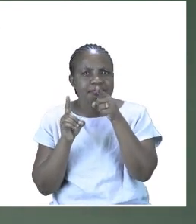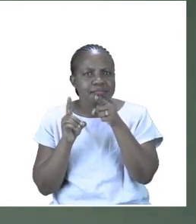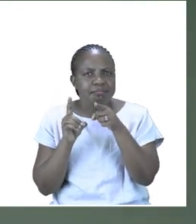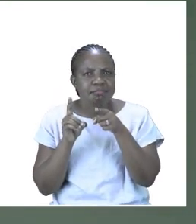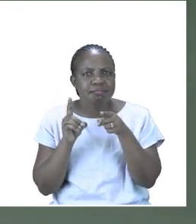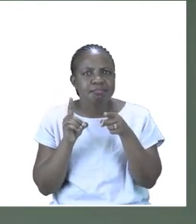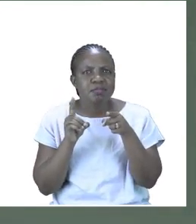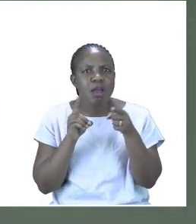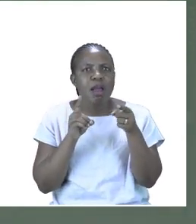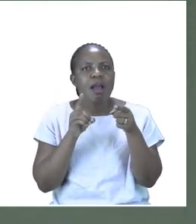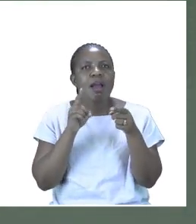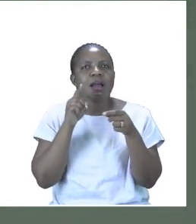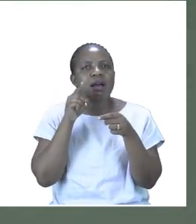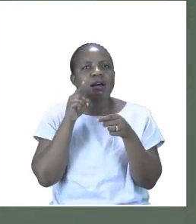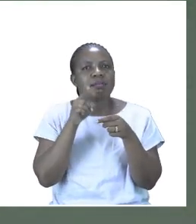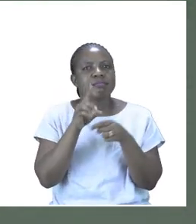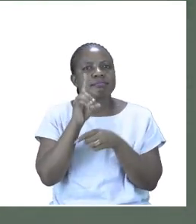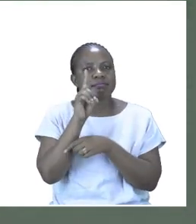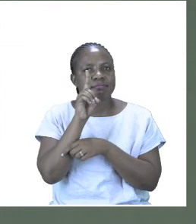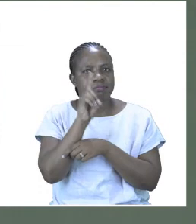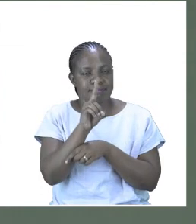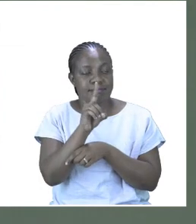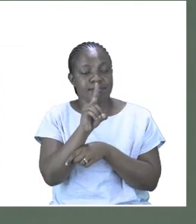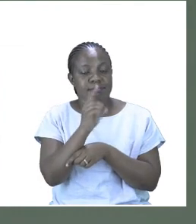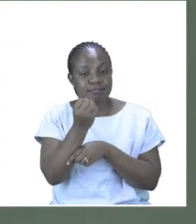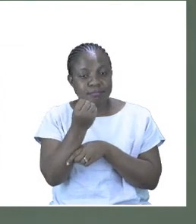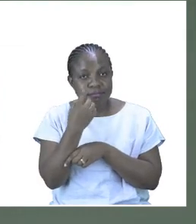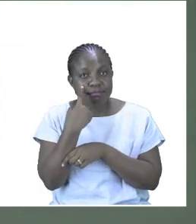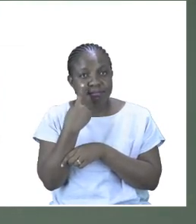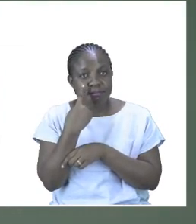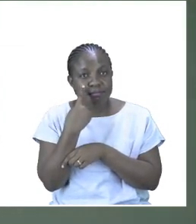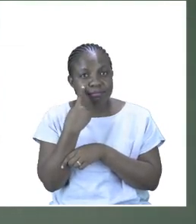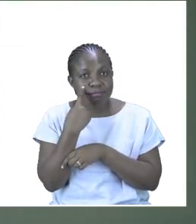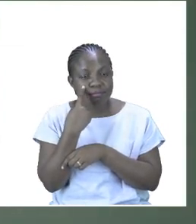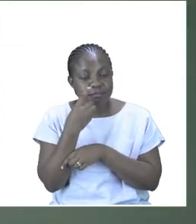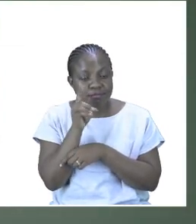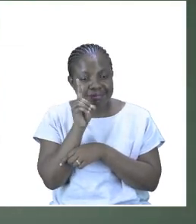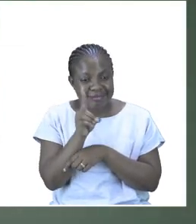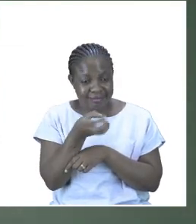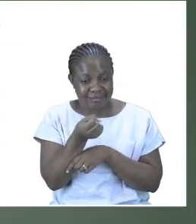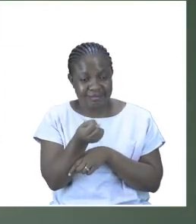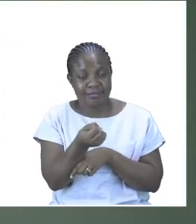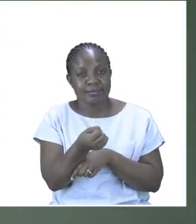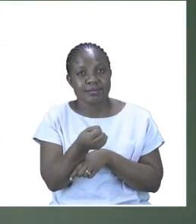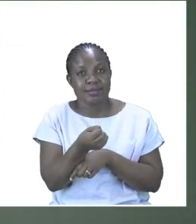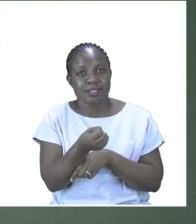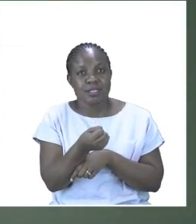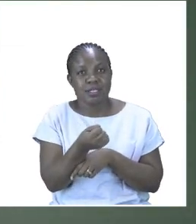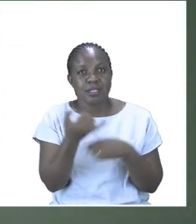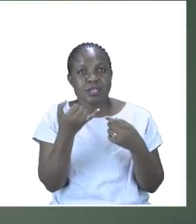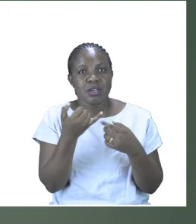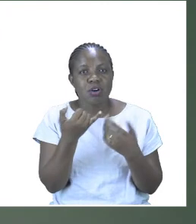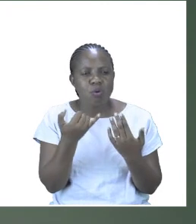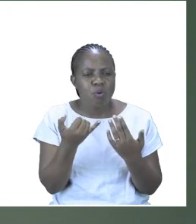D, D. Very good. So we have found a D. Now we need to find an O that